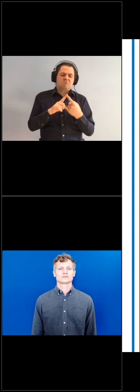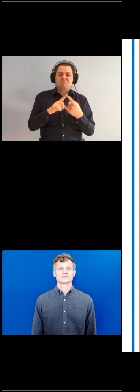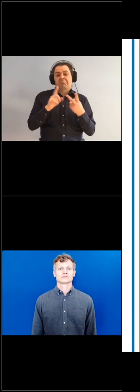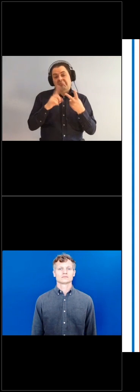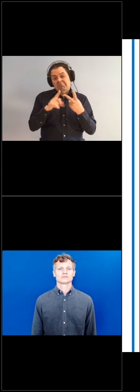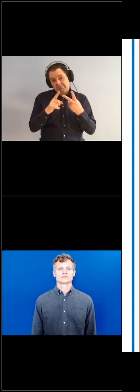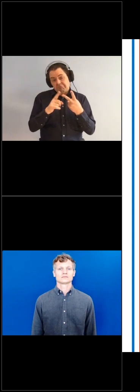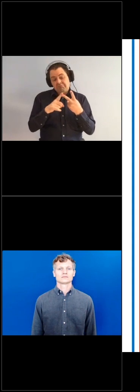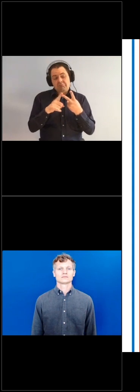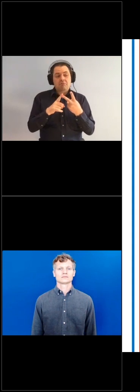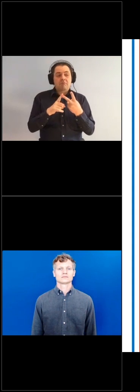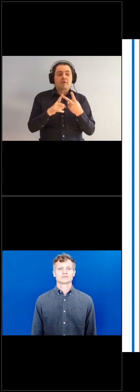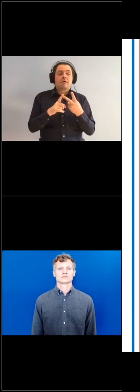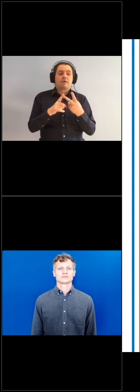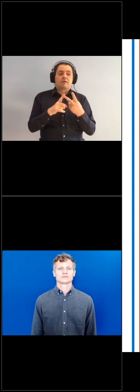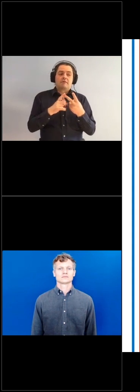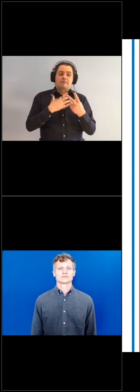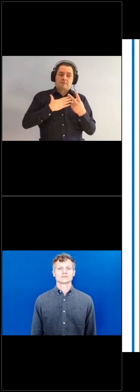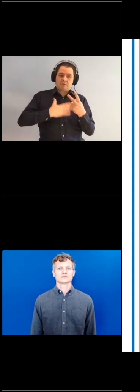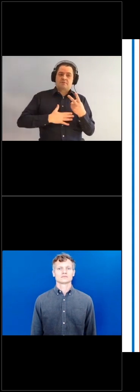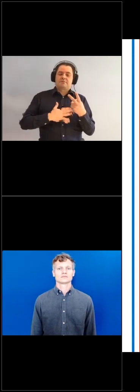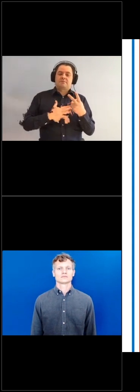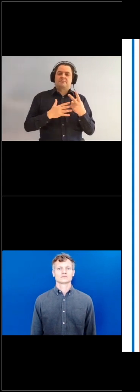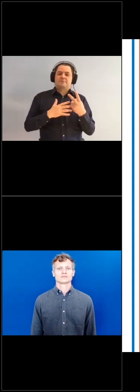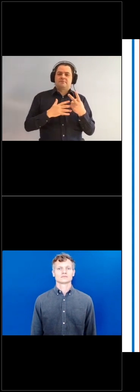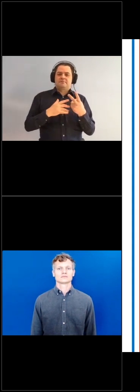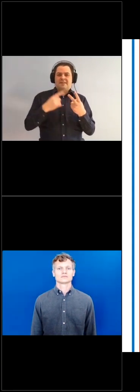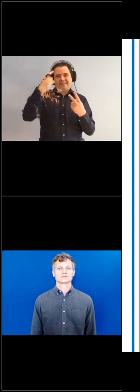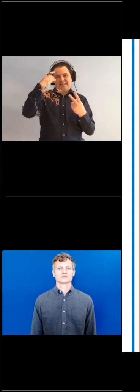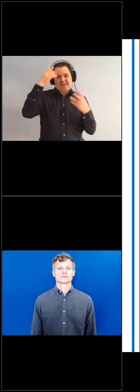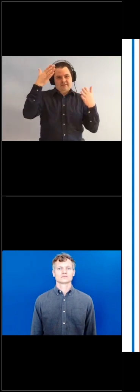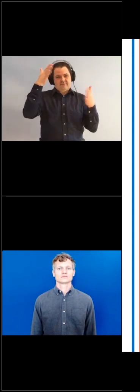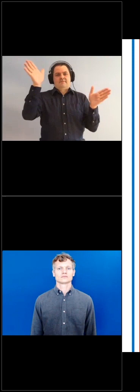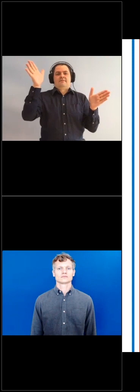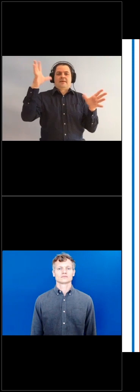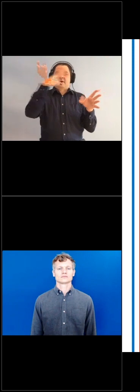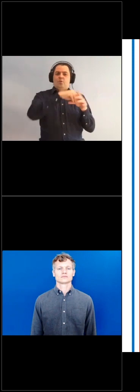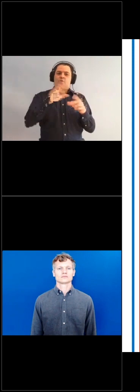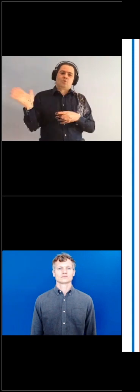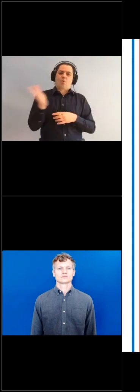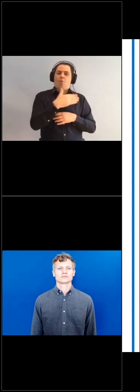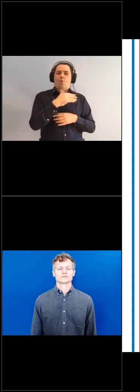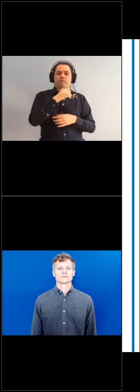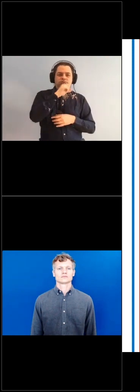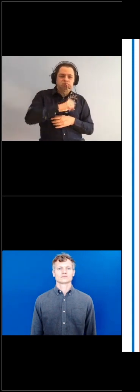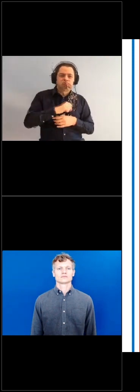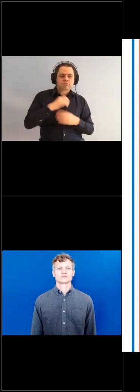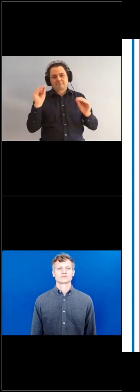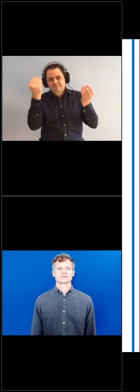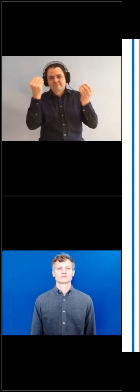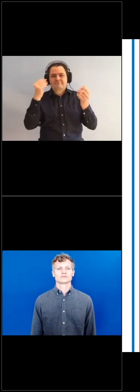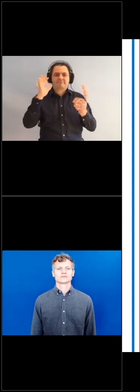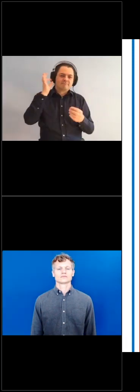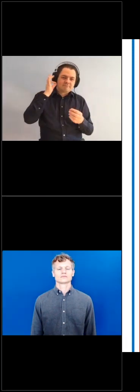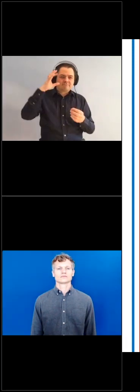is to make sure that inclusion is taken into consideration in your preparedness plans and your emergency